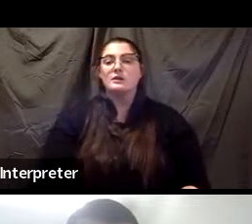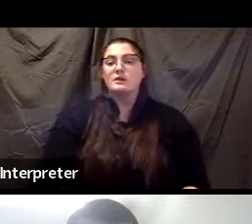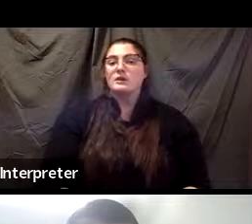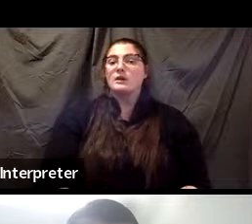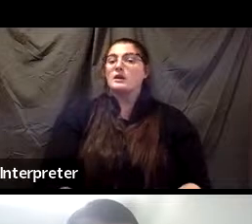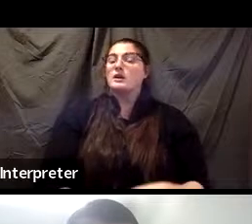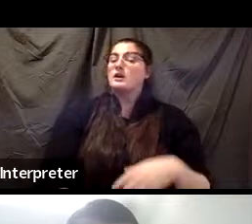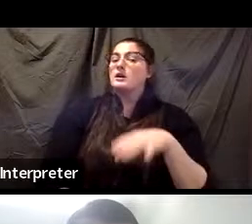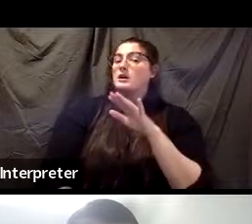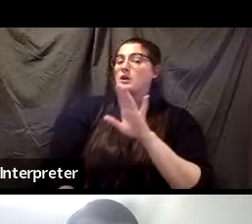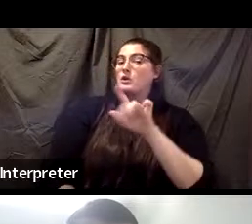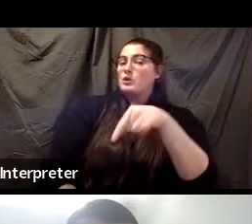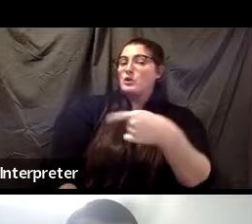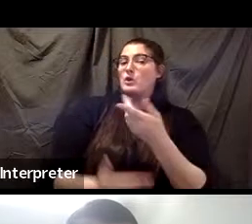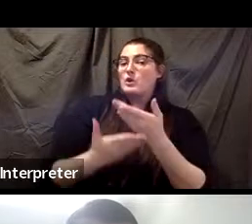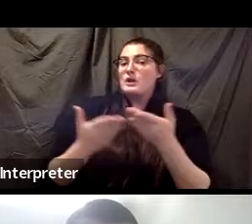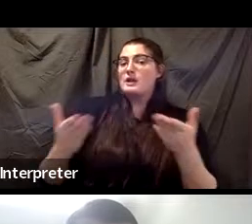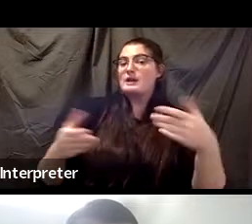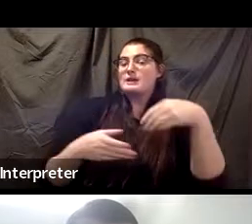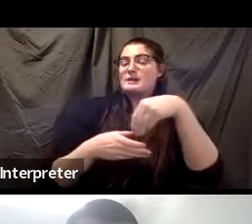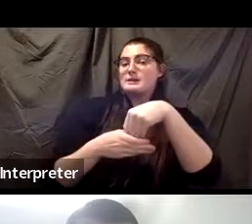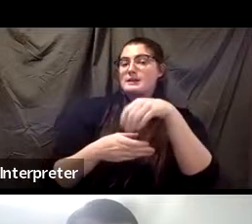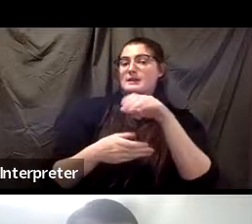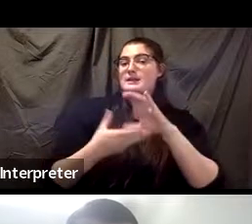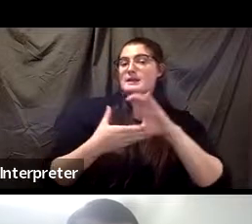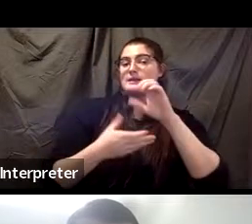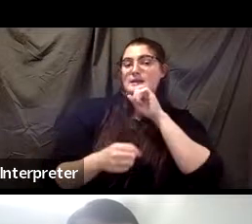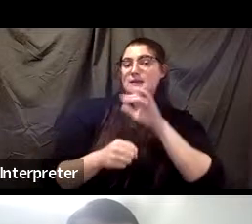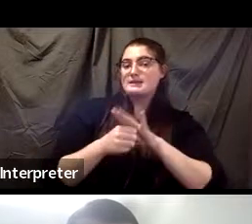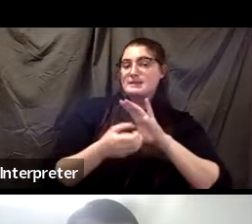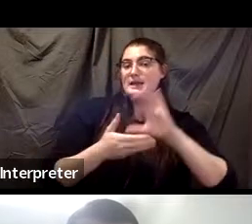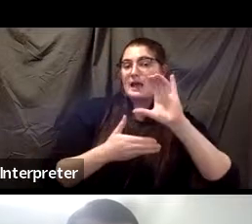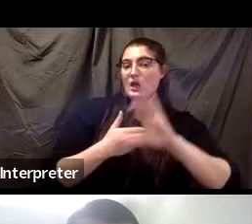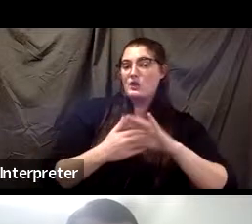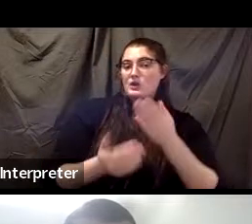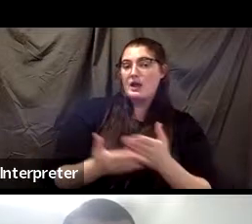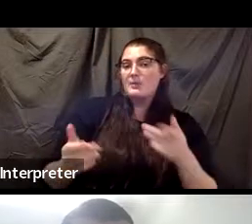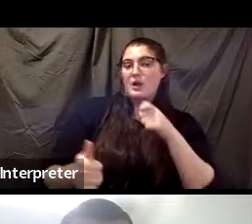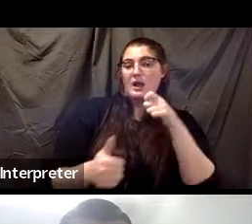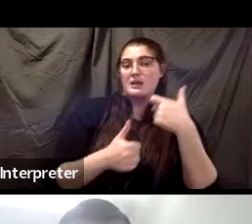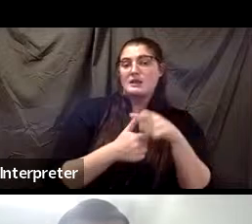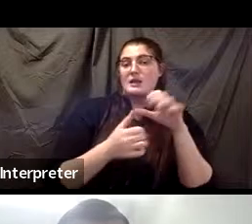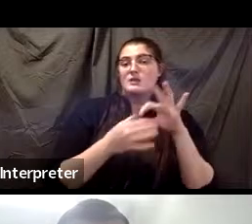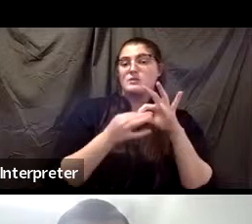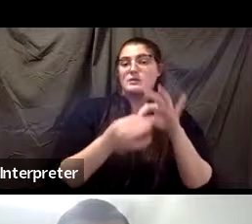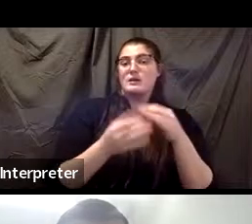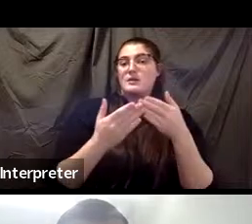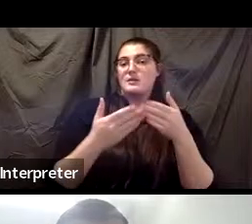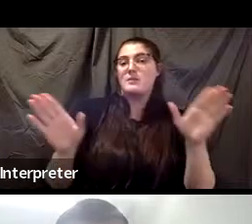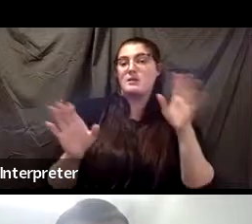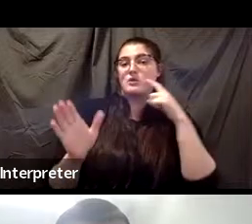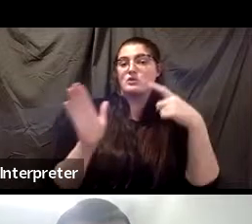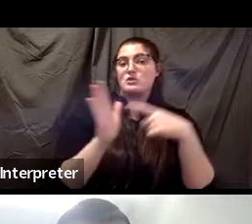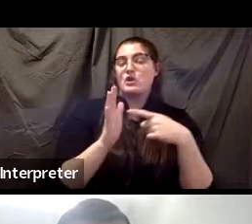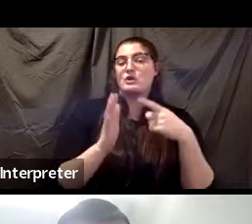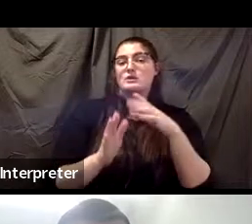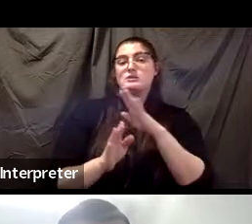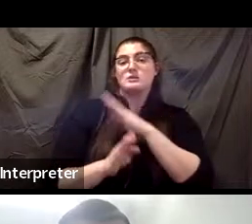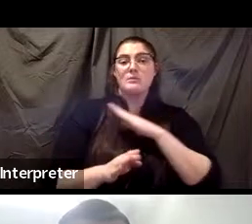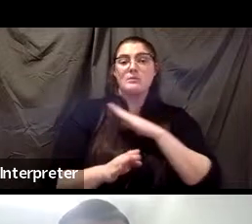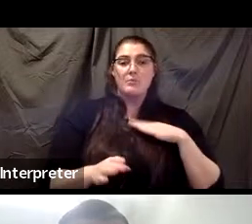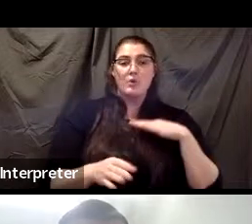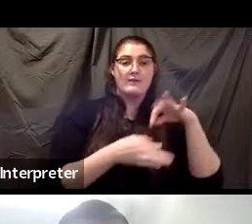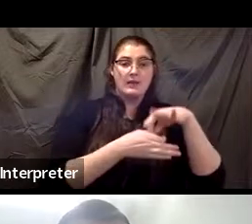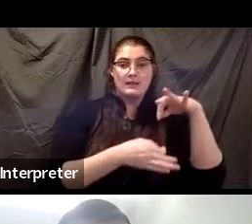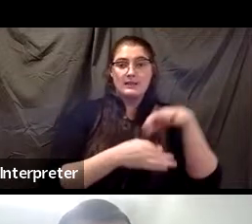Commissioner Henderson, the only items in the consent calendar items are a letter regarding public notices to the Board of Elections, a letter to Councilmember Parker